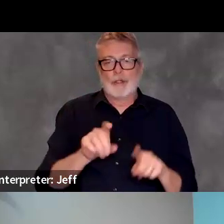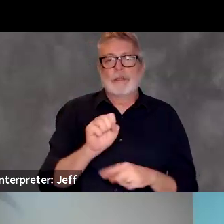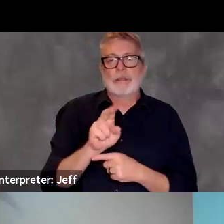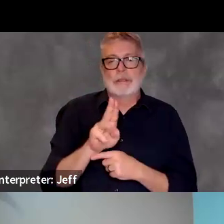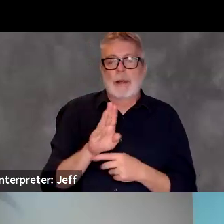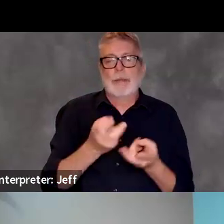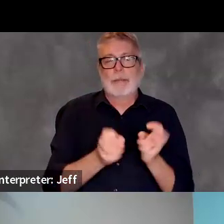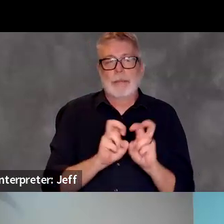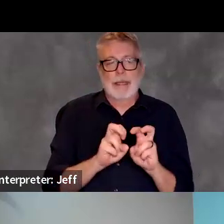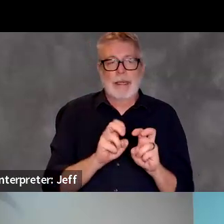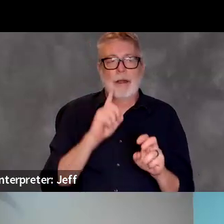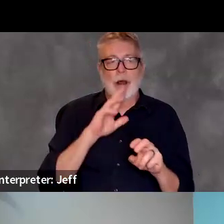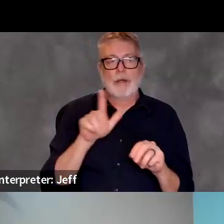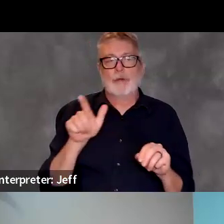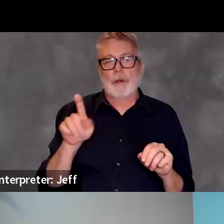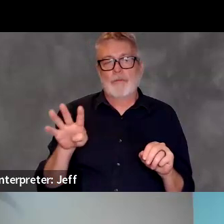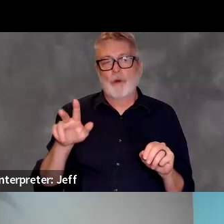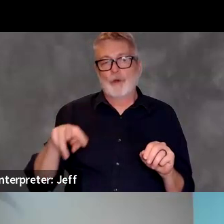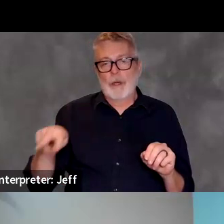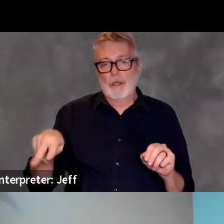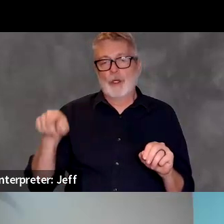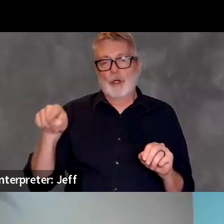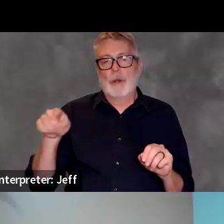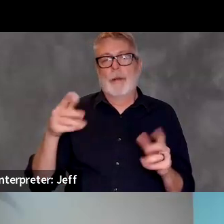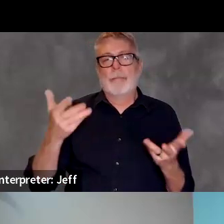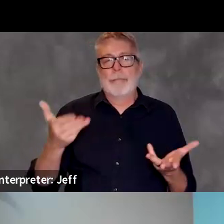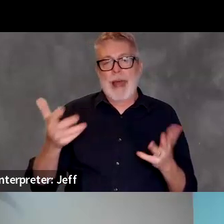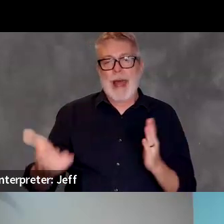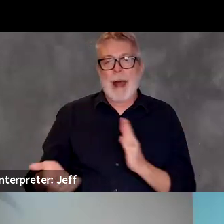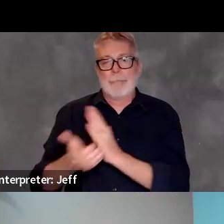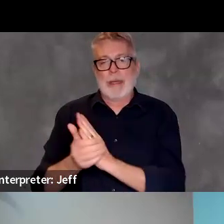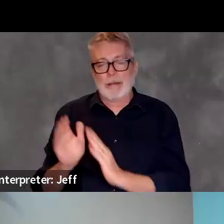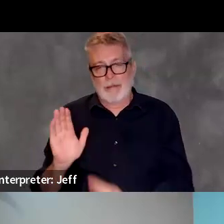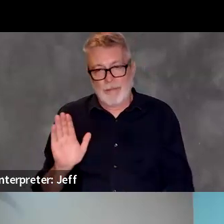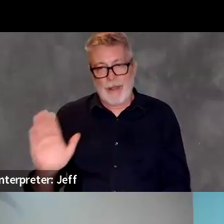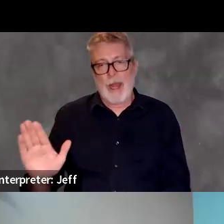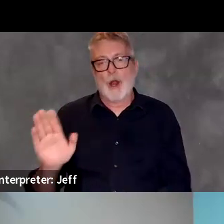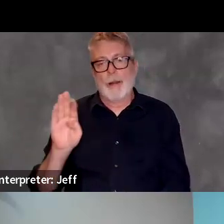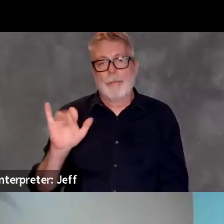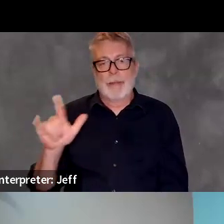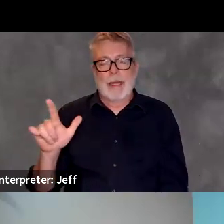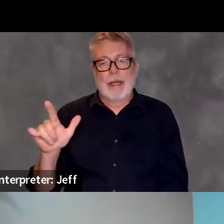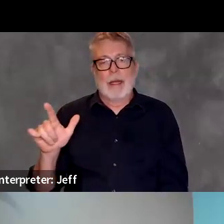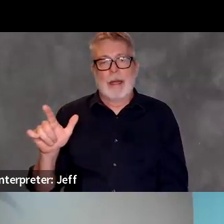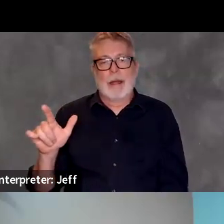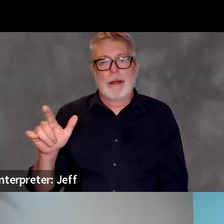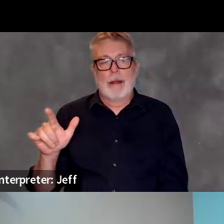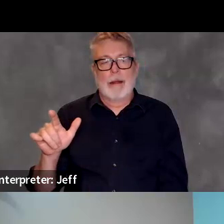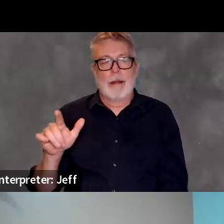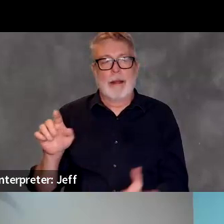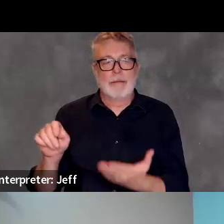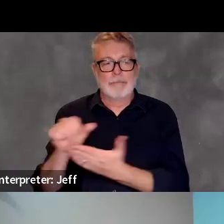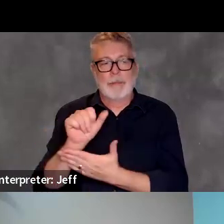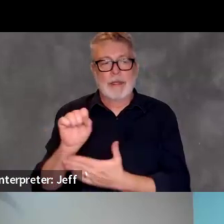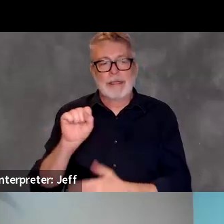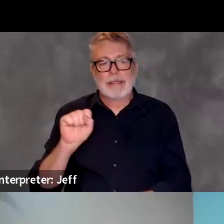on Senate File 2422, may amend their their bill into it, like strike the Senate